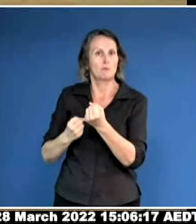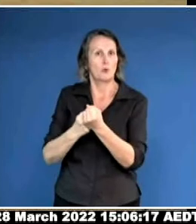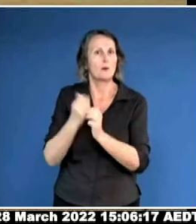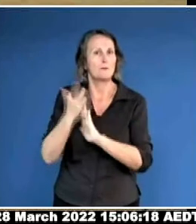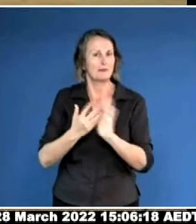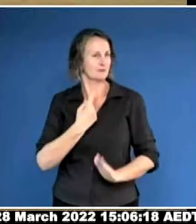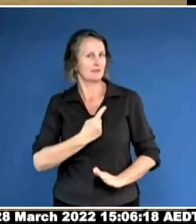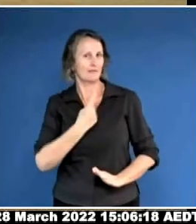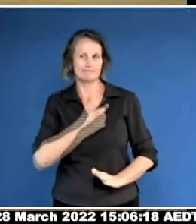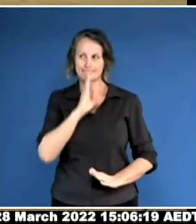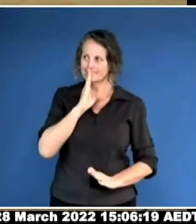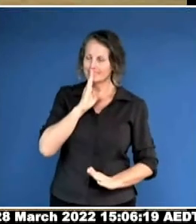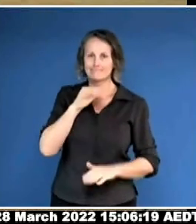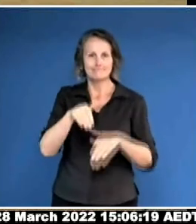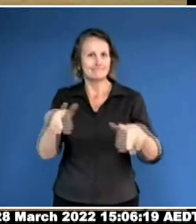privacy.